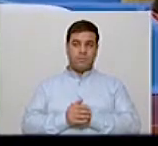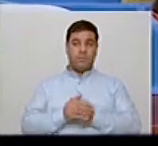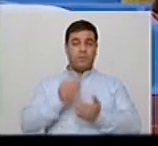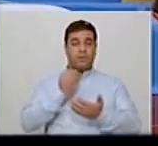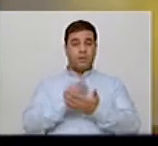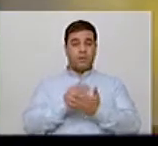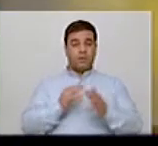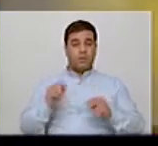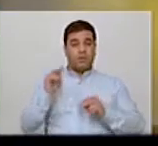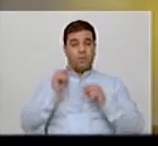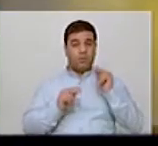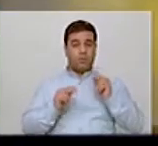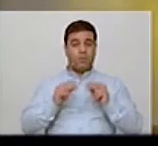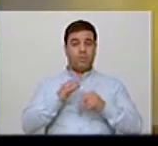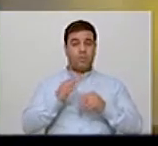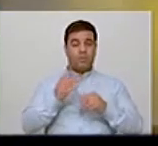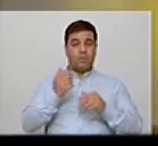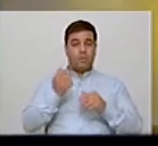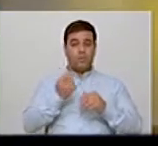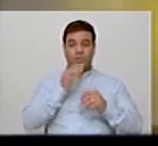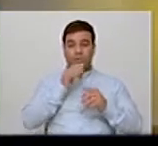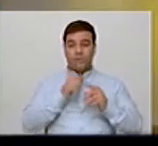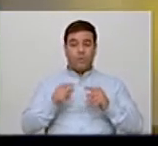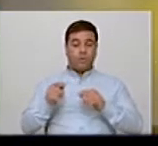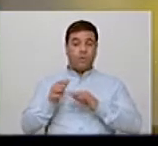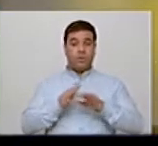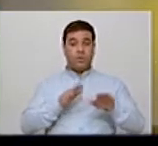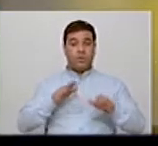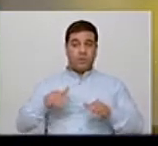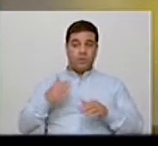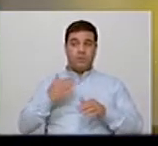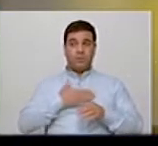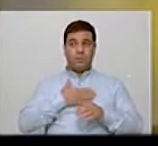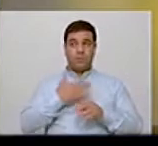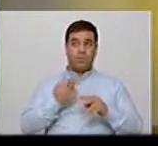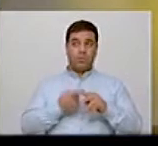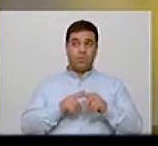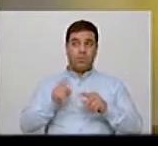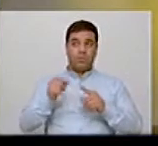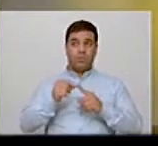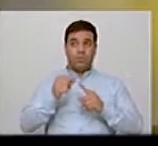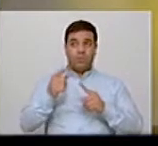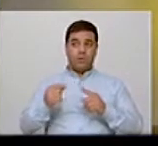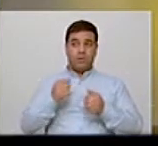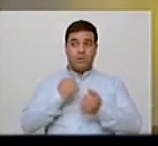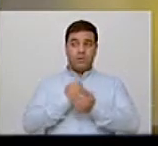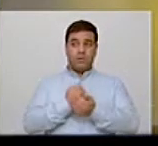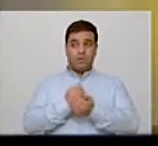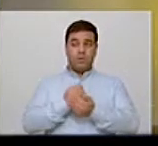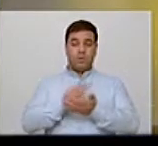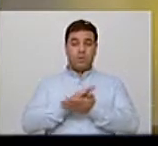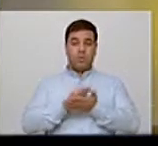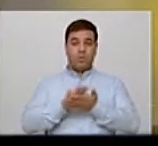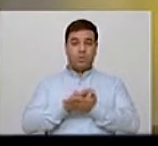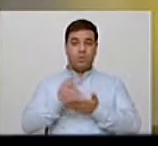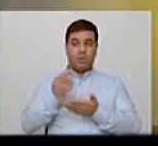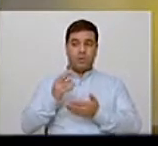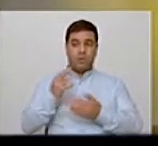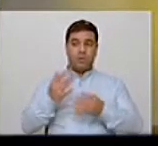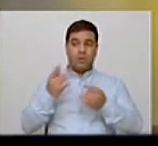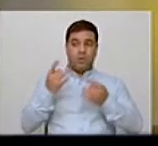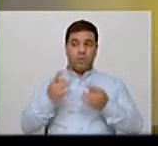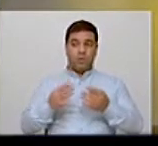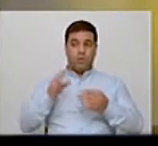Aziz o'quvchilar, ma'lum vaqt o'tgandan keyin biz bu barklarni spirtdan tozalash uchun